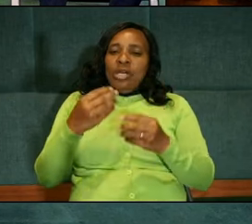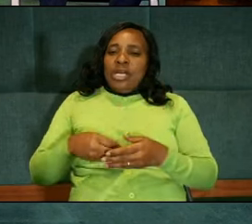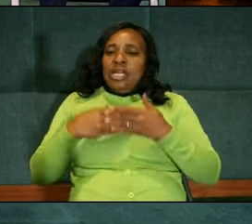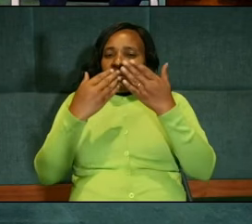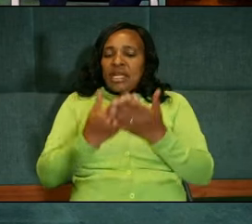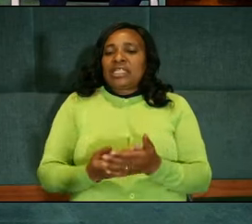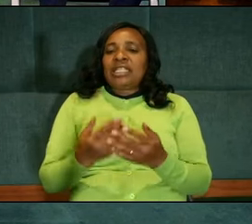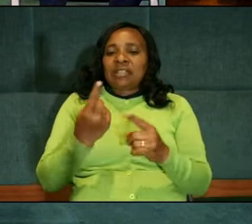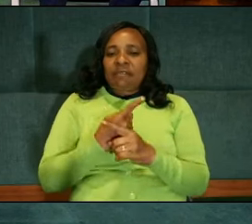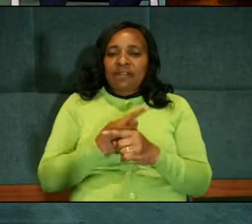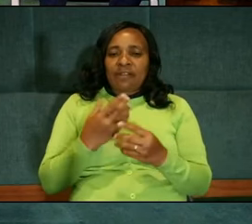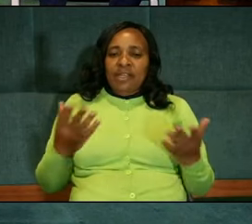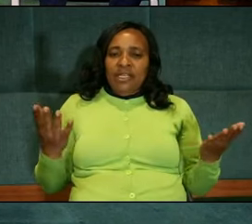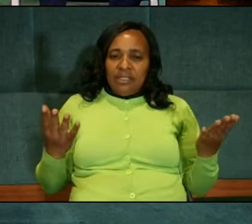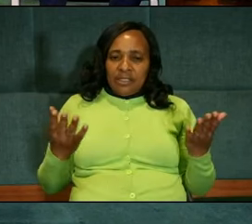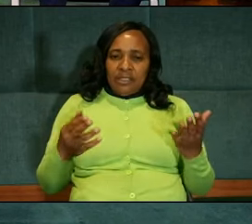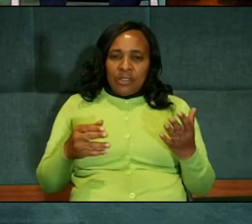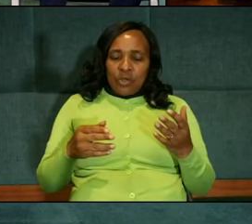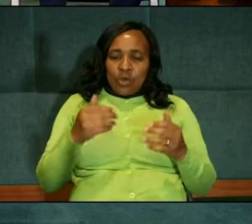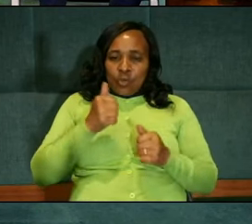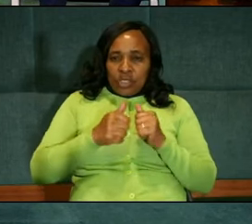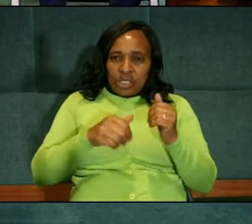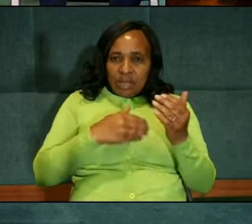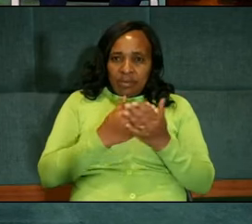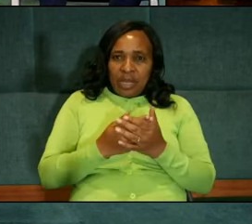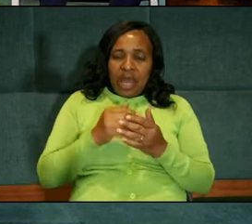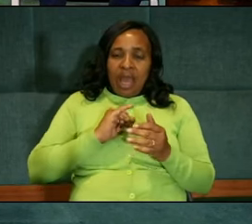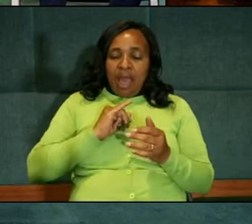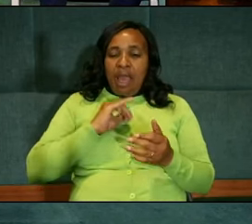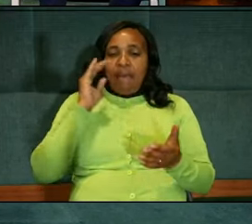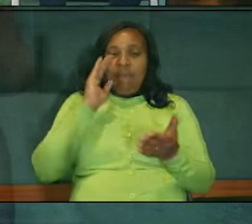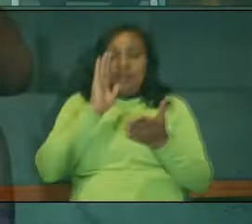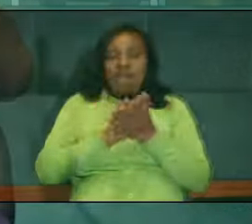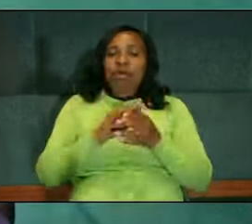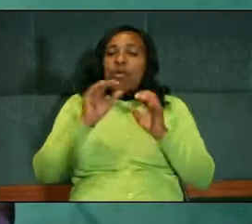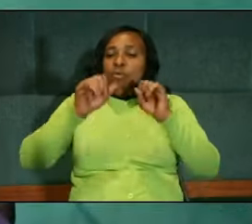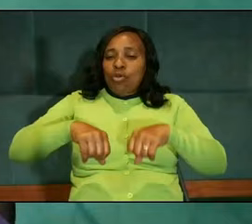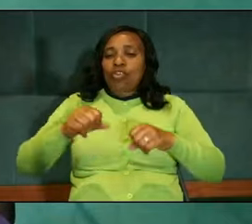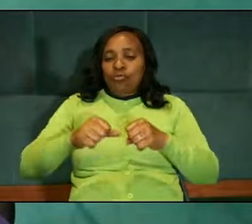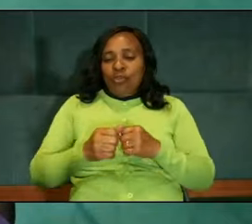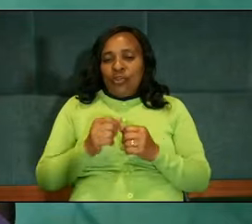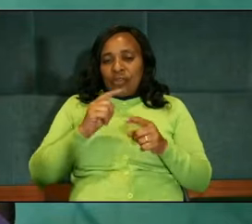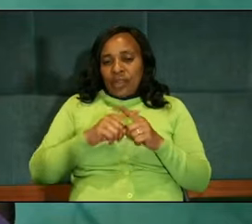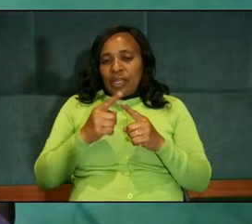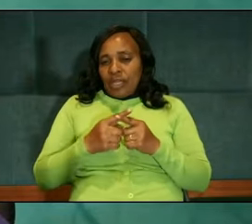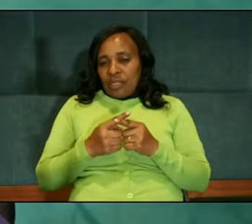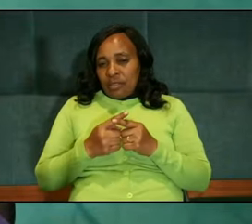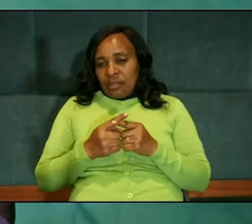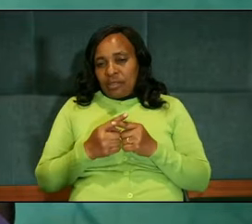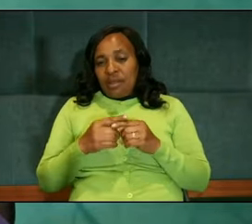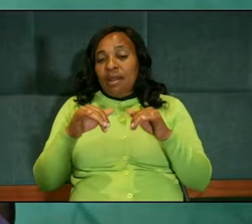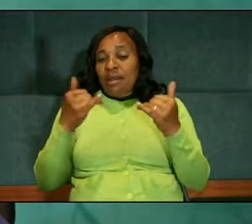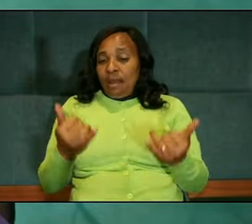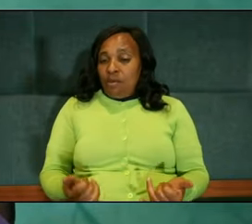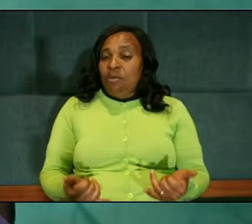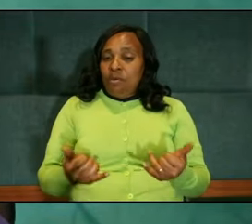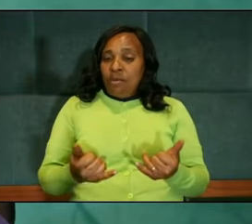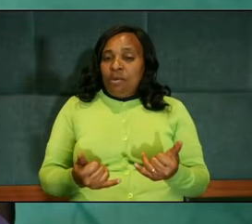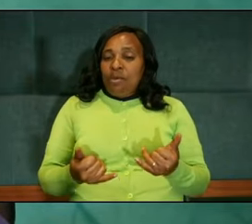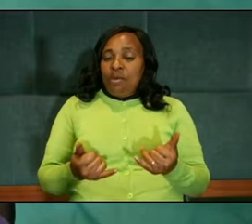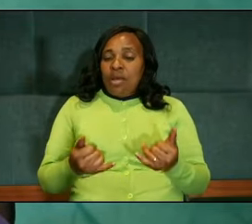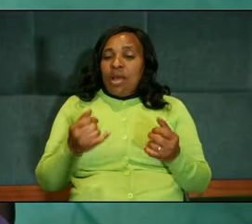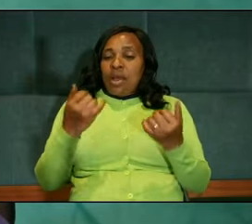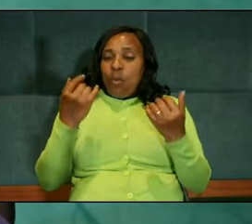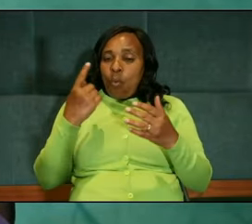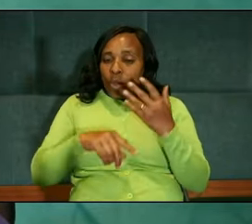are applicable in real life situations. So I believe it was possible then, it's possible now. But what I will